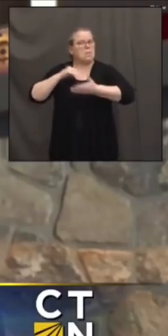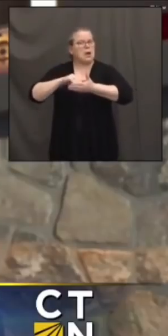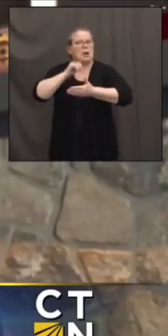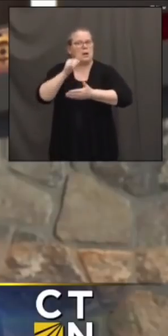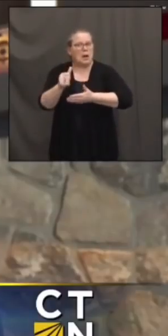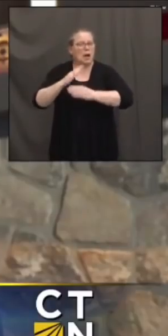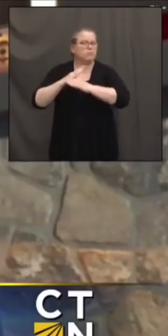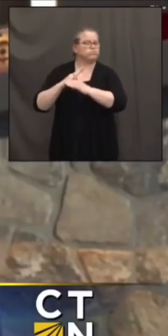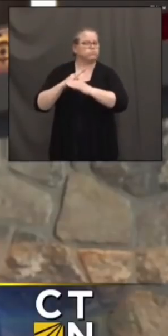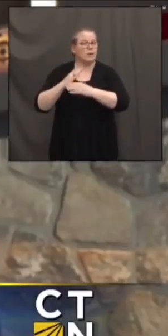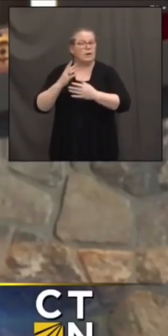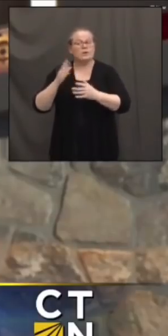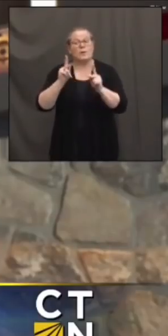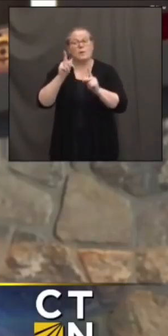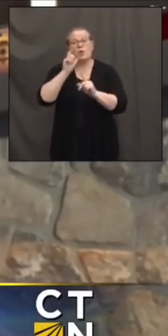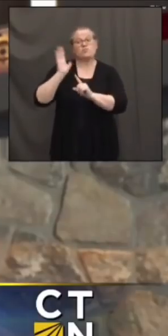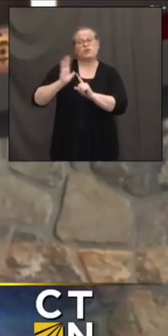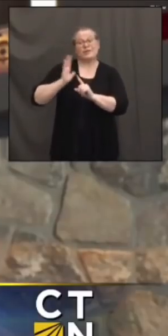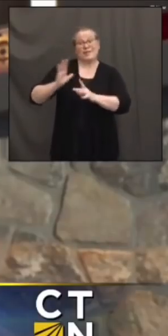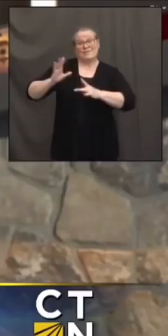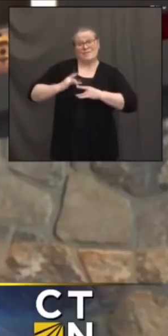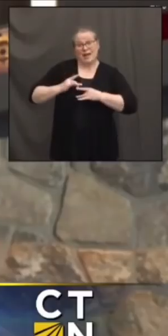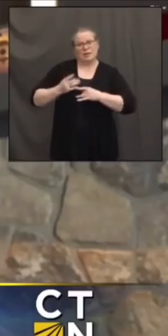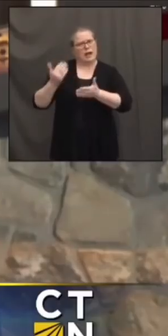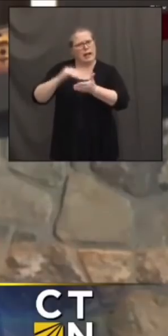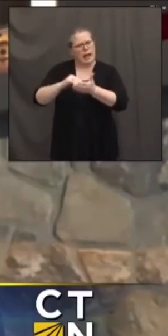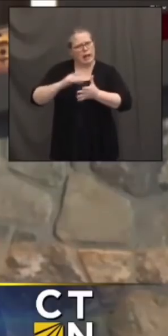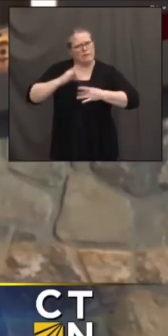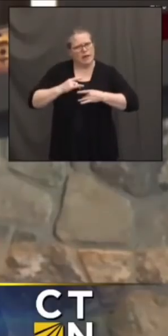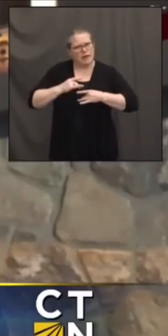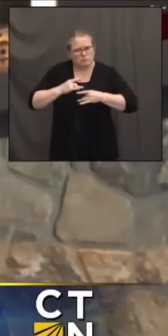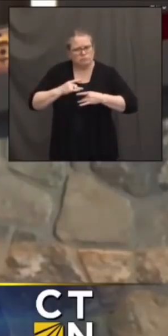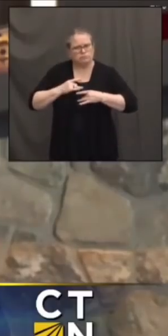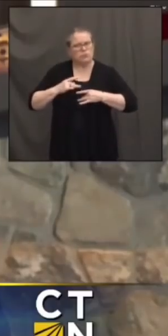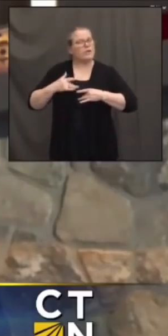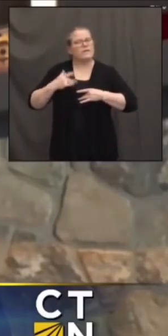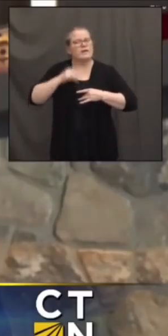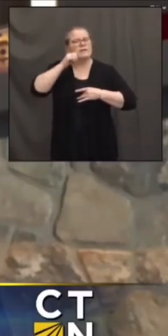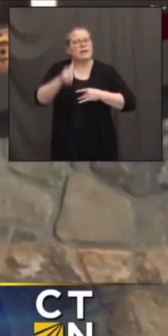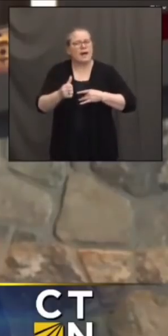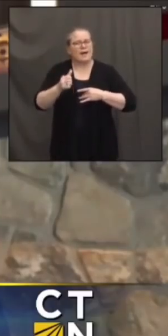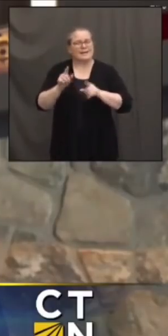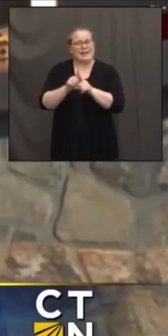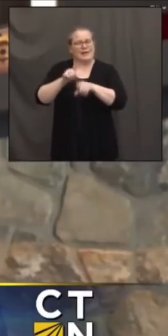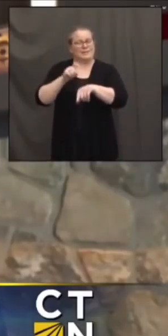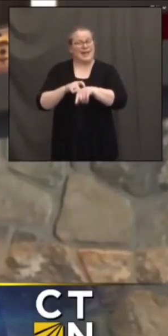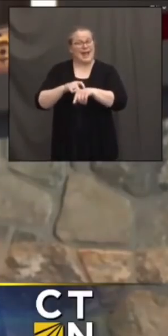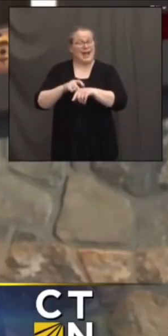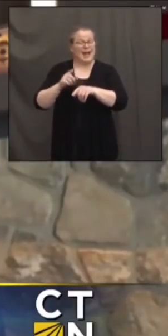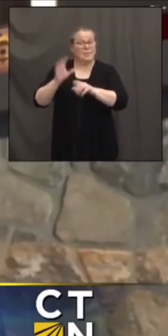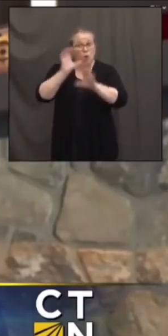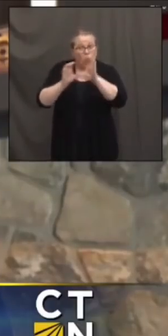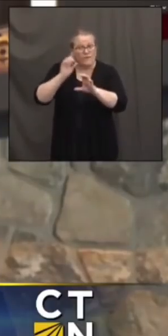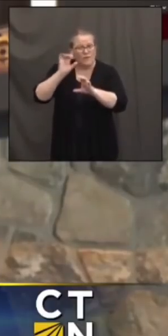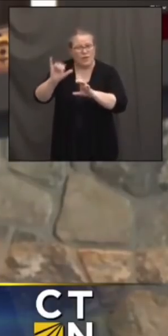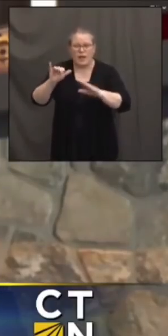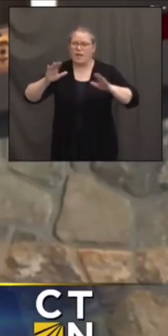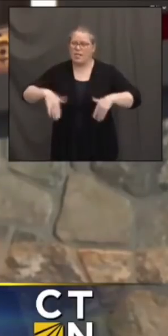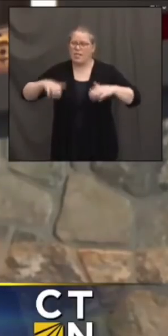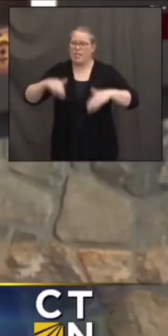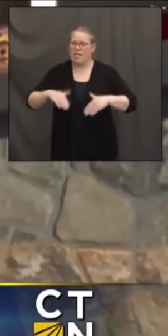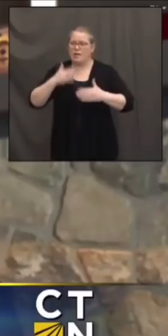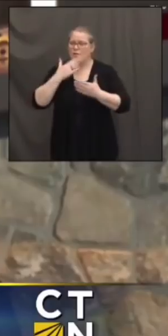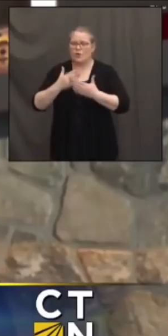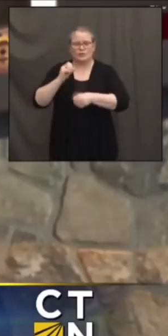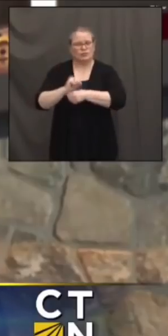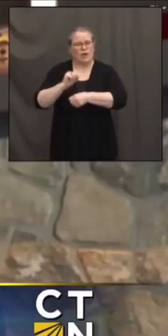whether or not they're getting reinfected, we don't think that's the case, but we aren't doing a really good job looking for that. Probably some of the